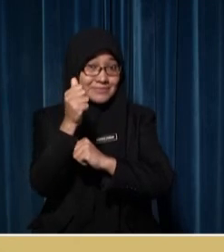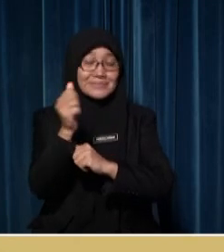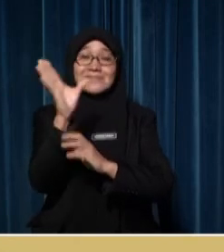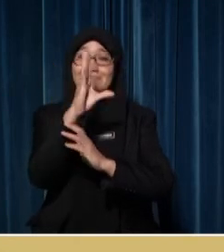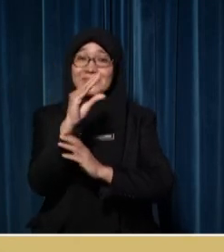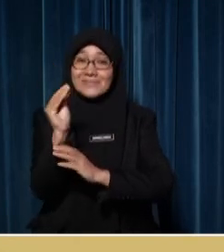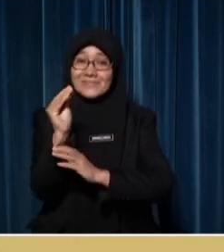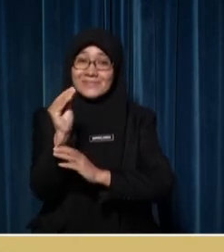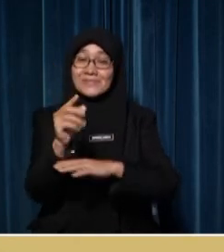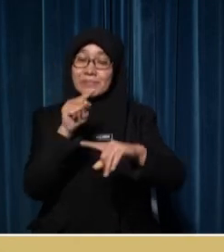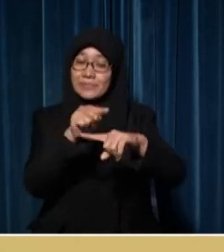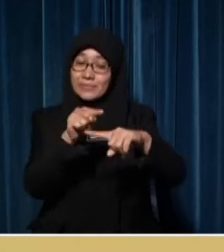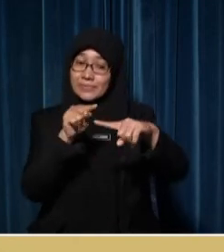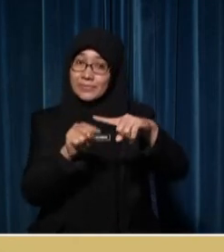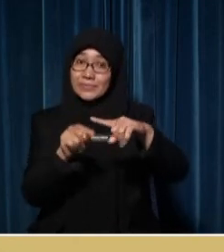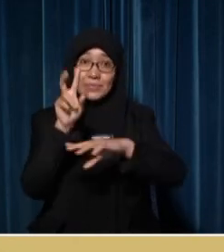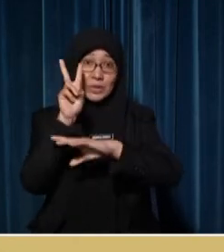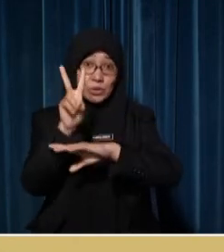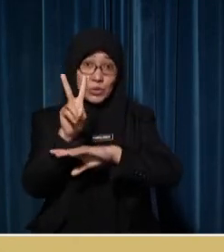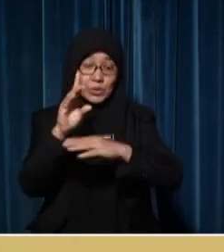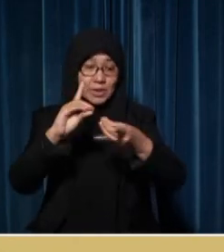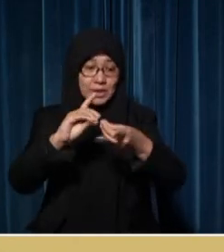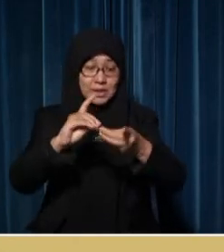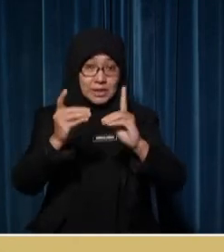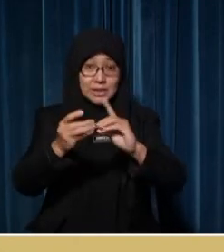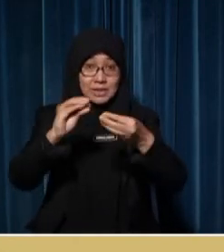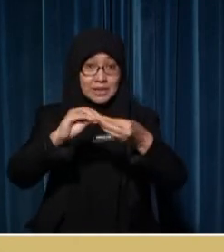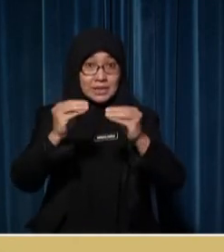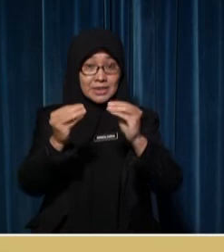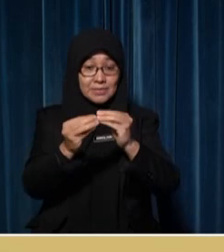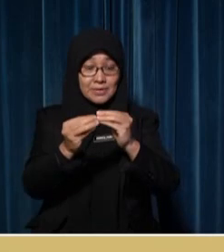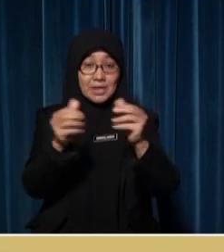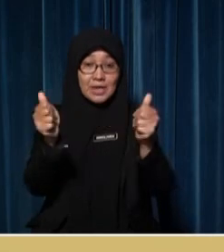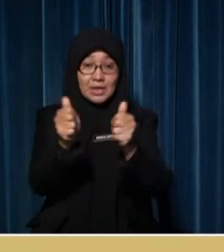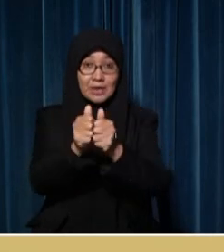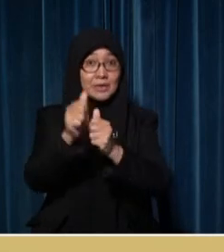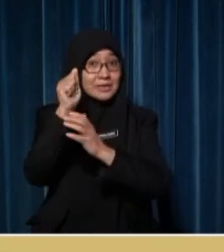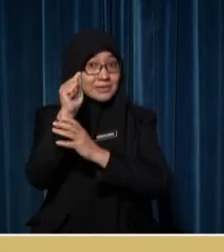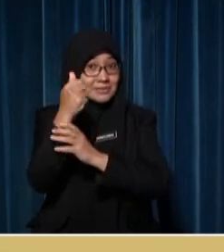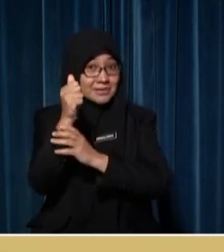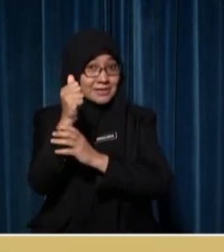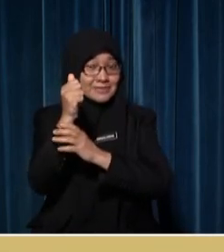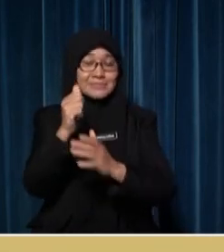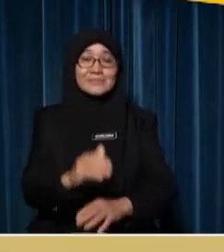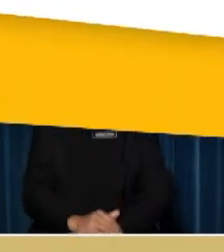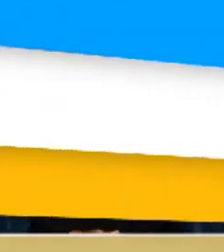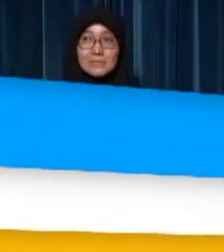and divide two-digit numbers with 10.